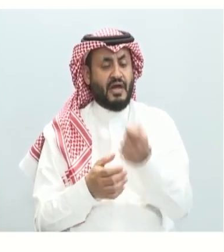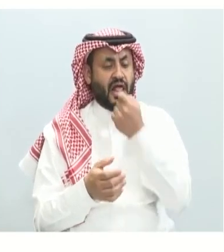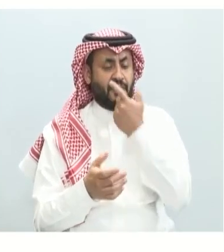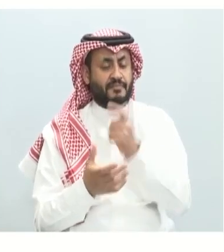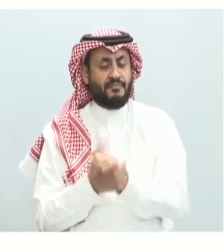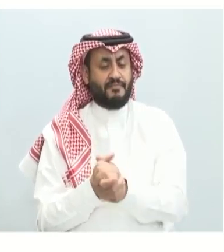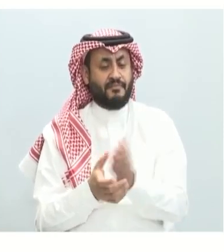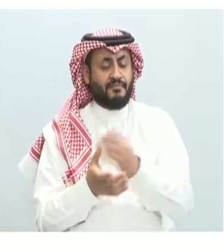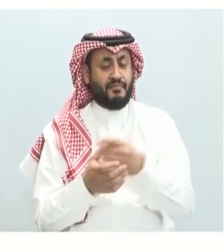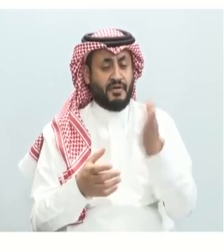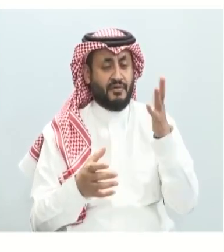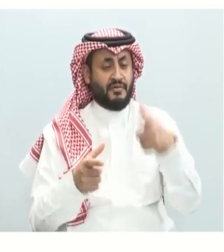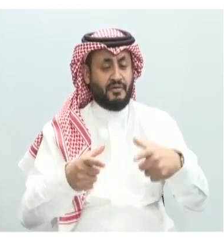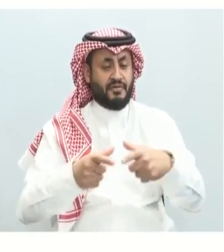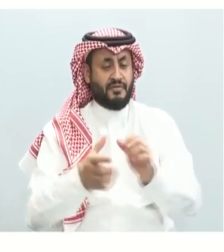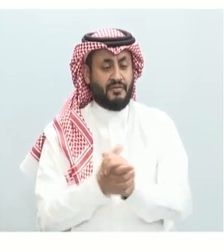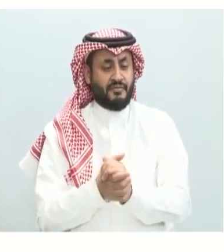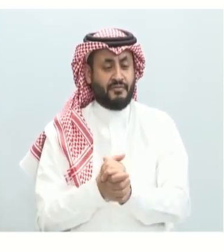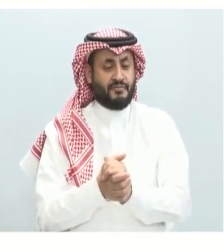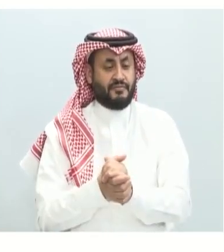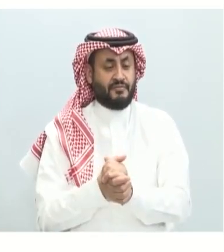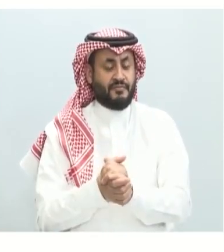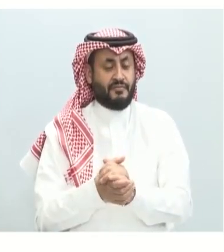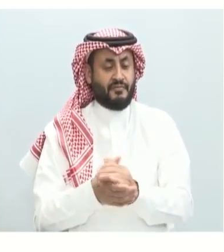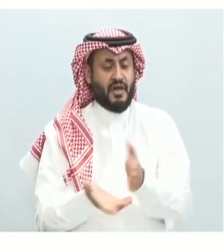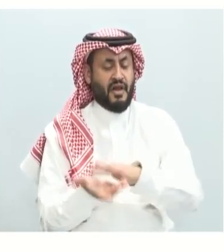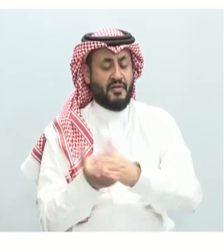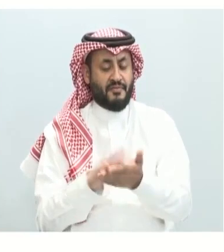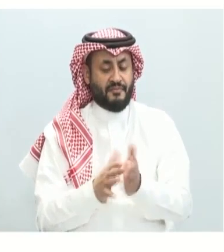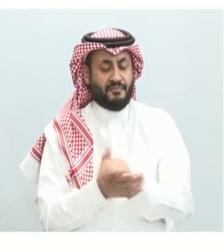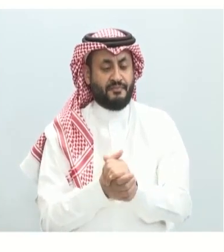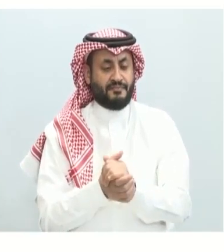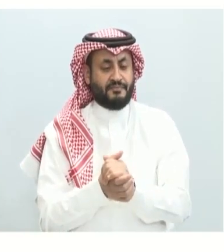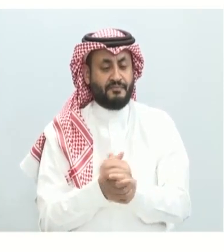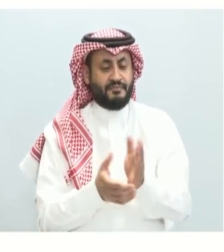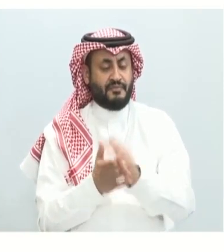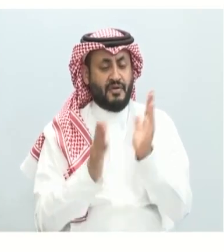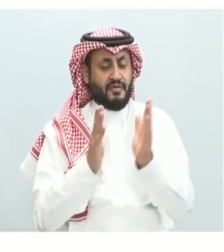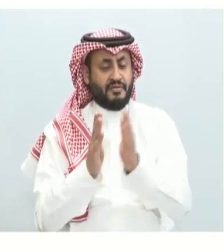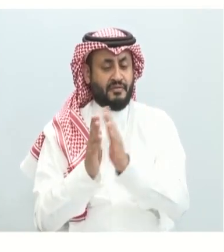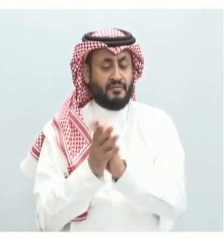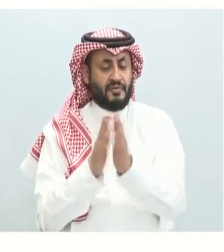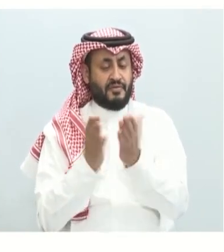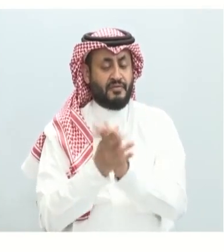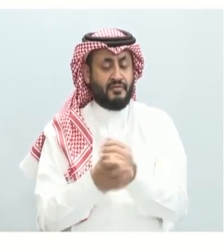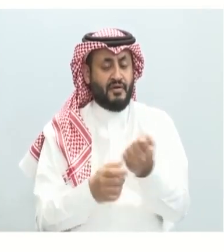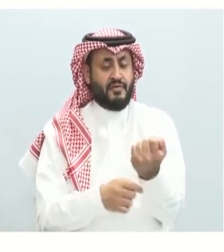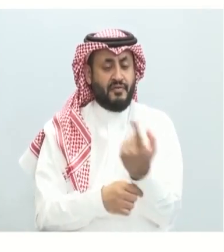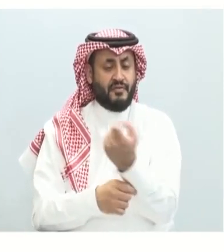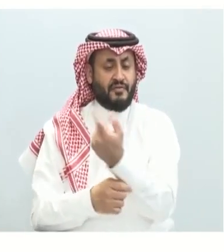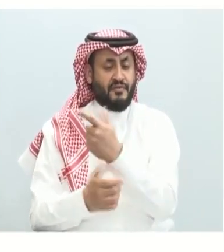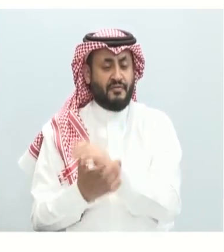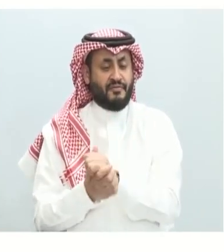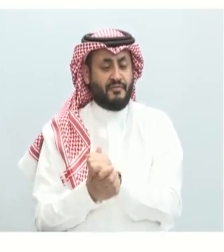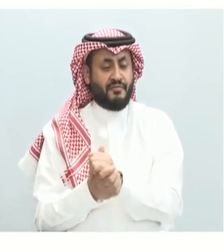candy, or a new DVD, some bread and cakes, some books, some flowers and